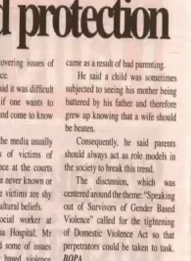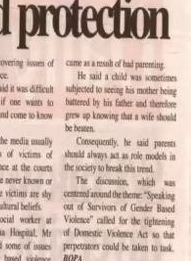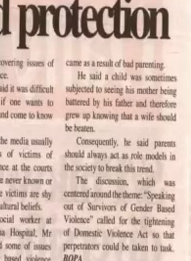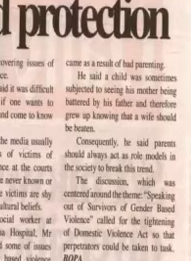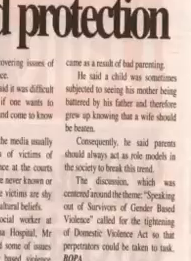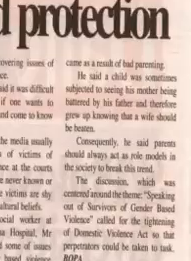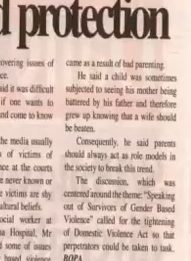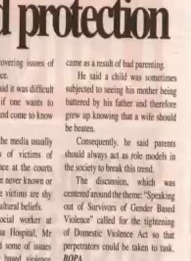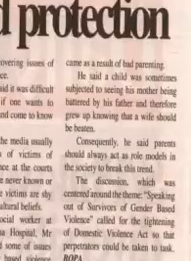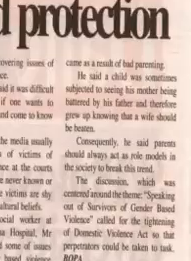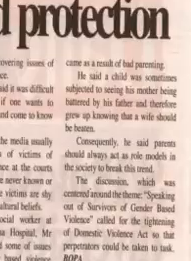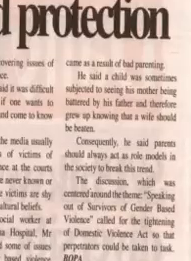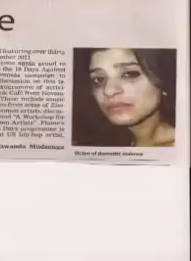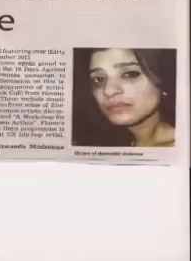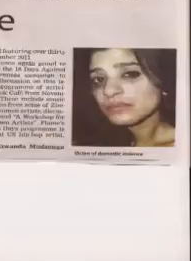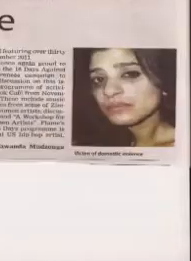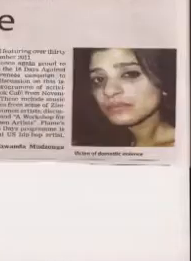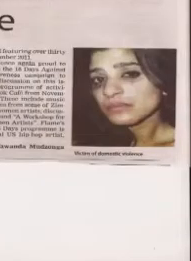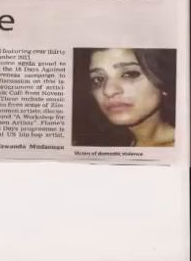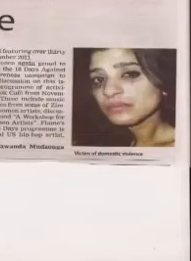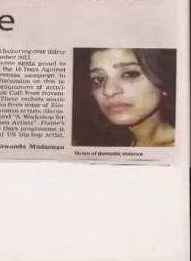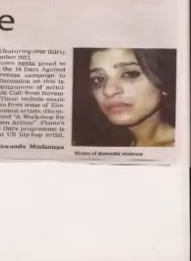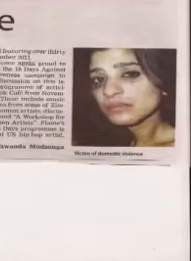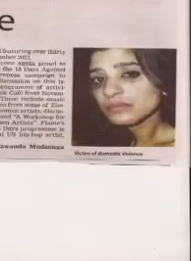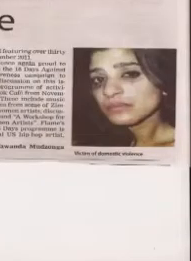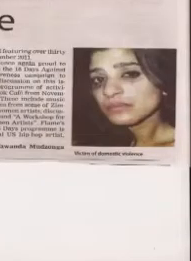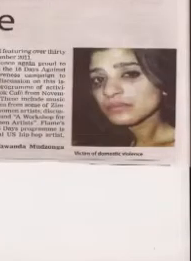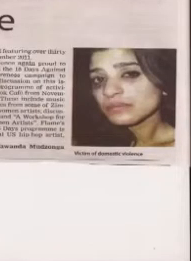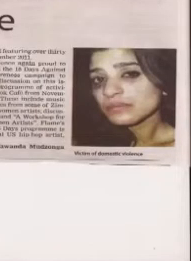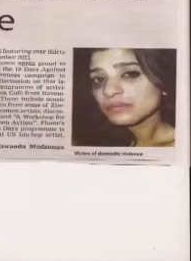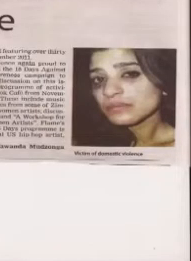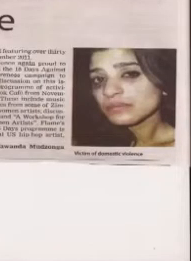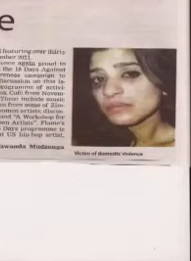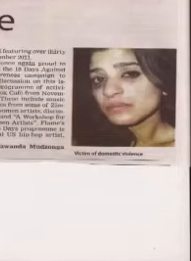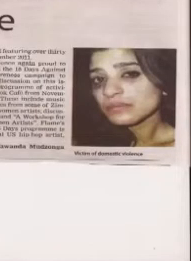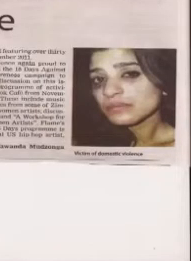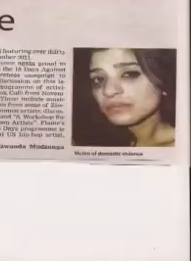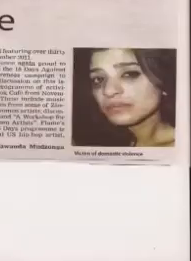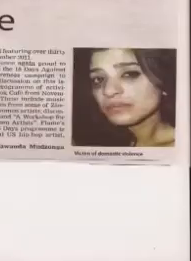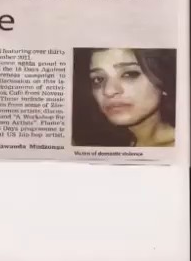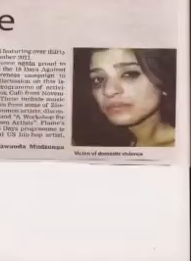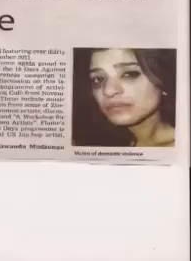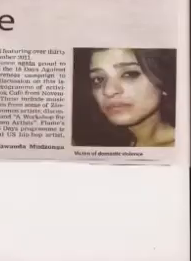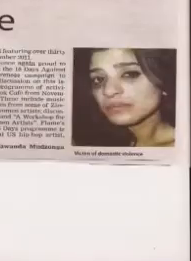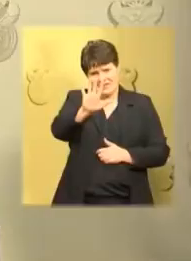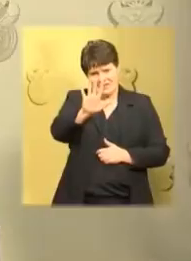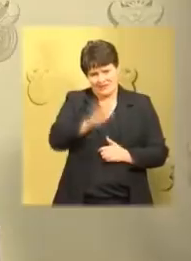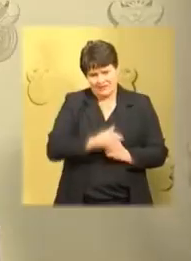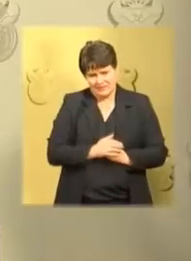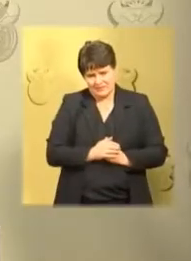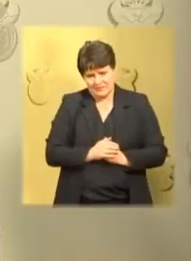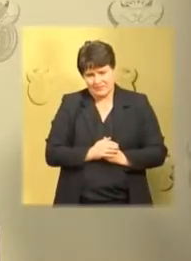violence perpetrated mostly against vulnerable groups, women and children. In one of his recent addresses to the